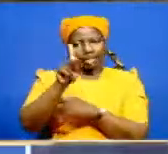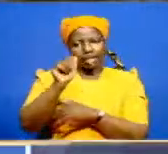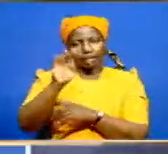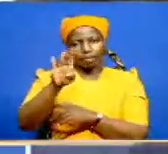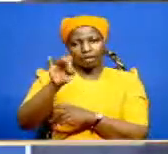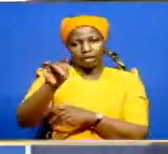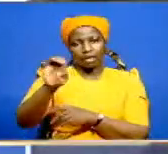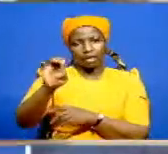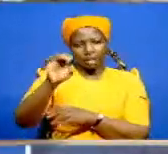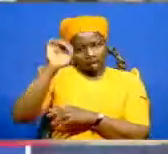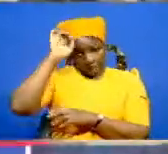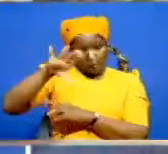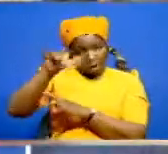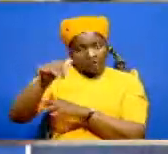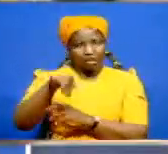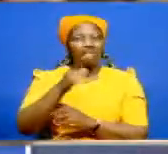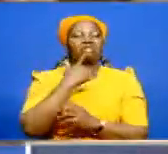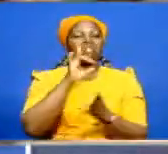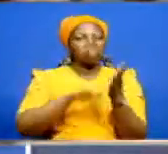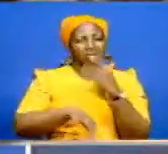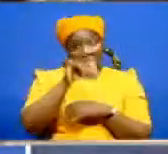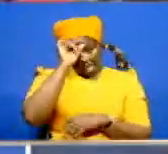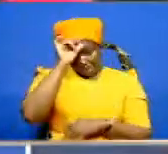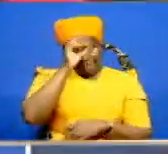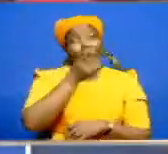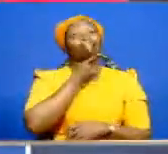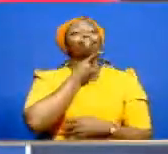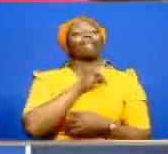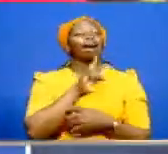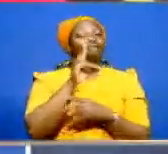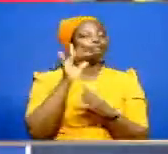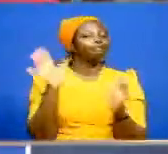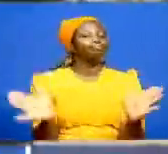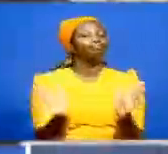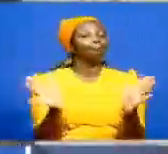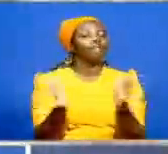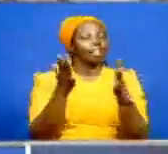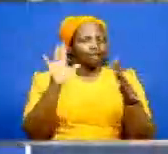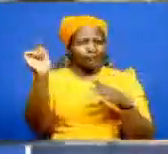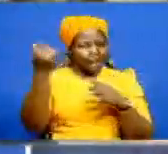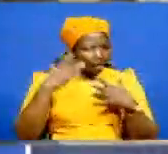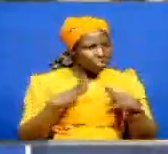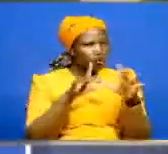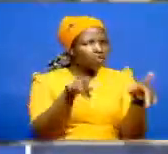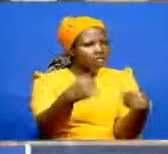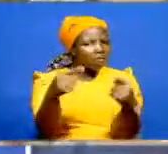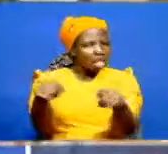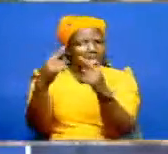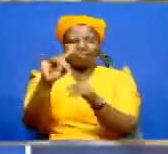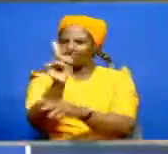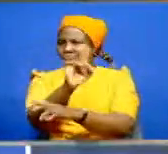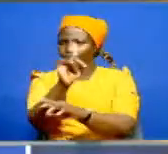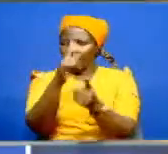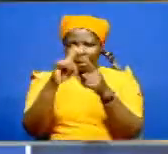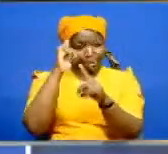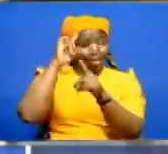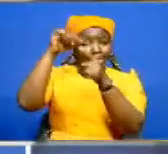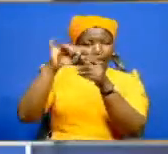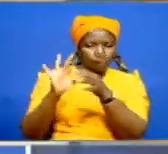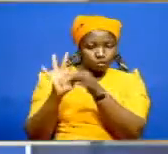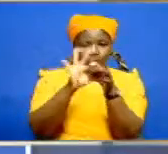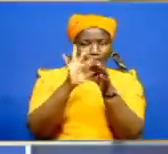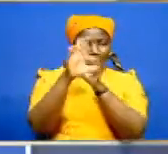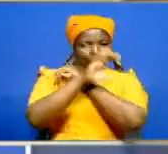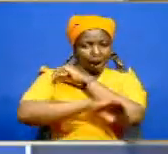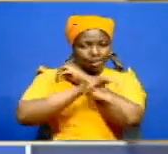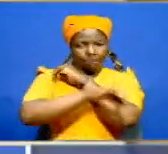pointed out the government's desire is not to incite Kenyans against one another, but to unite the country. Wenzangu,